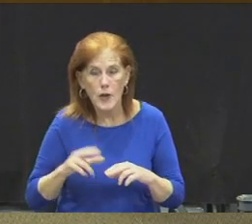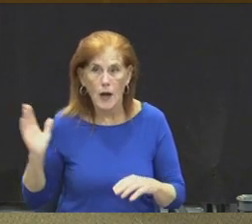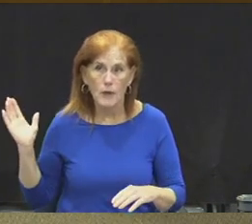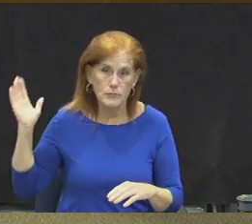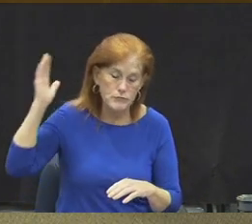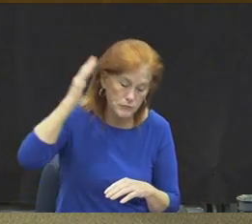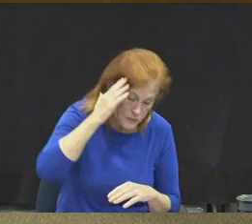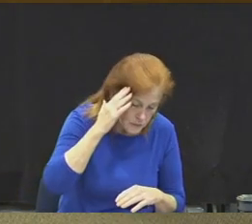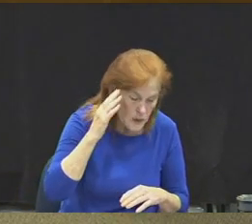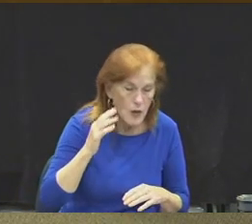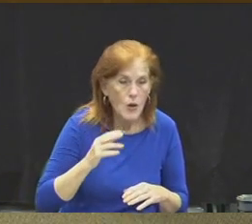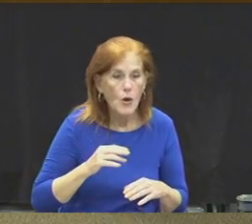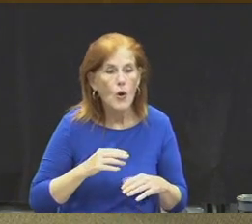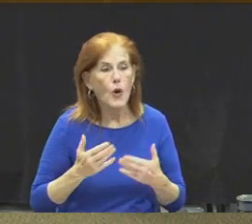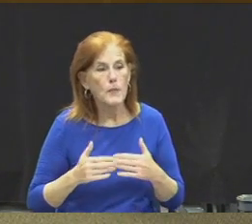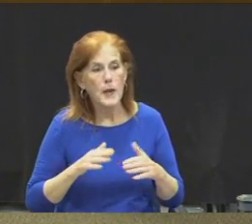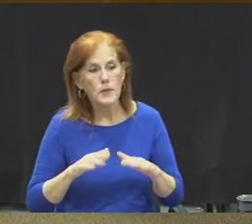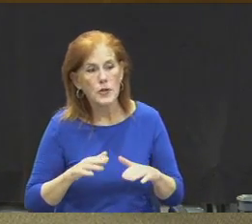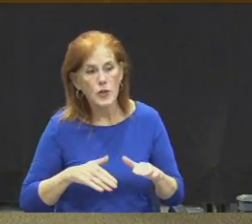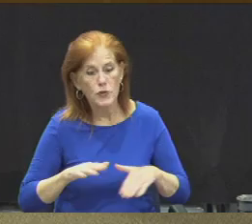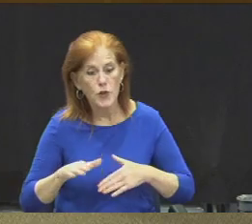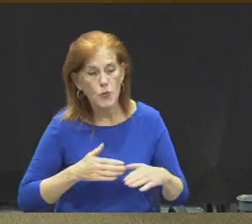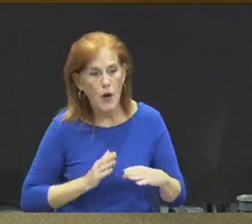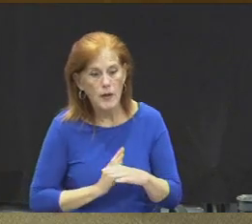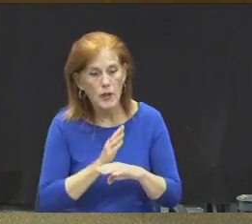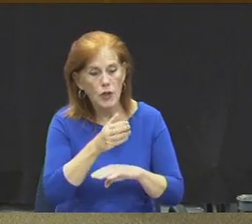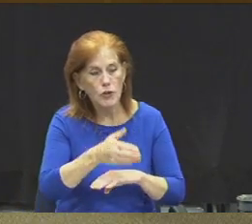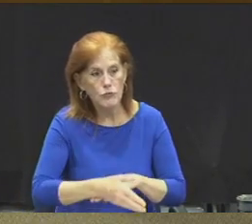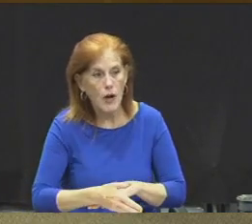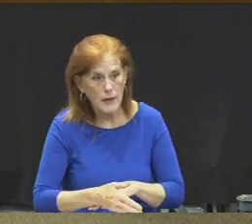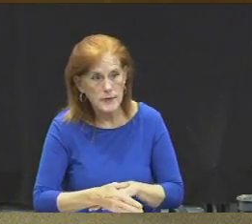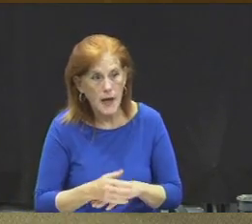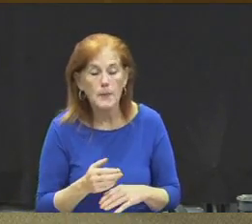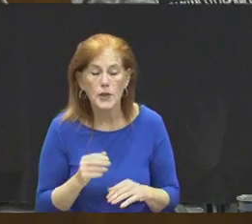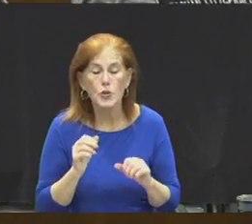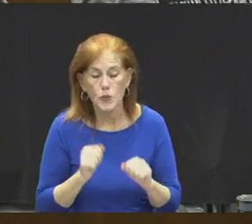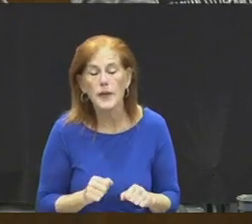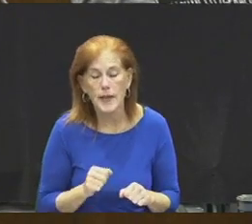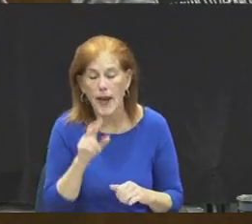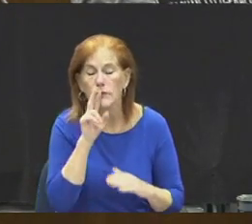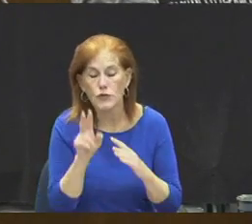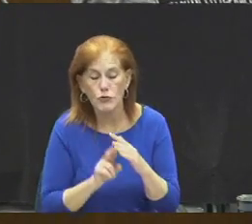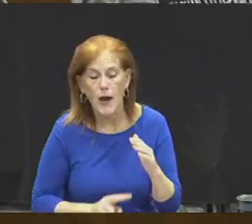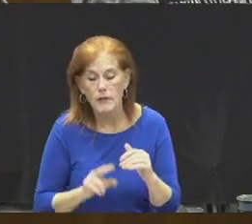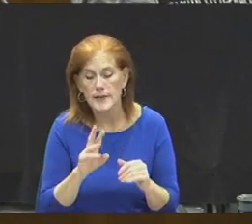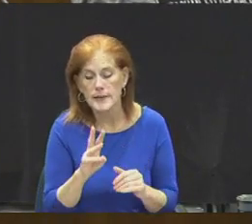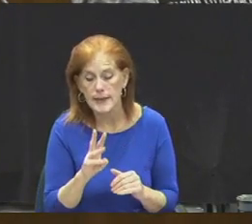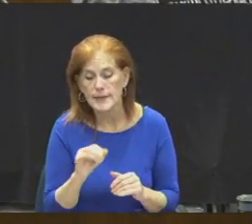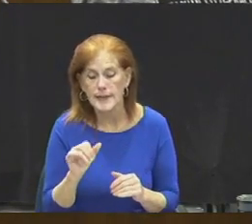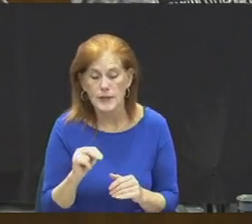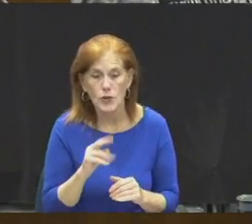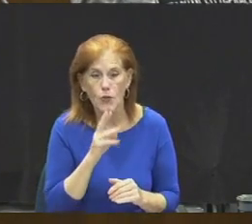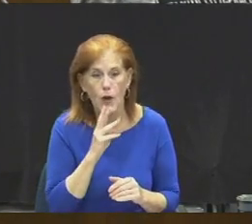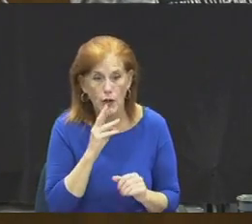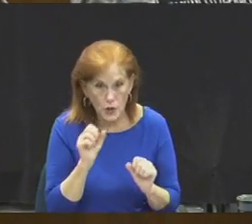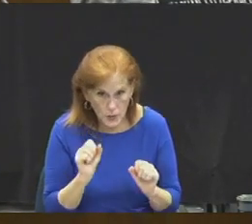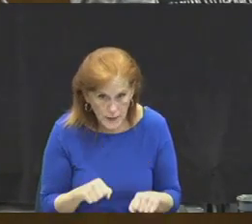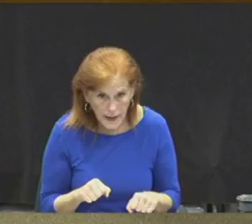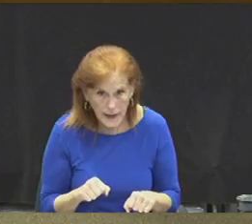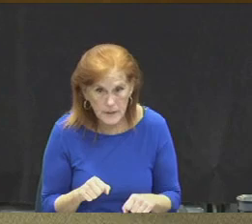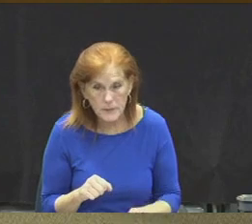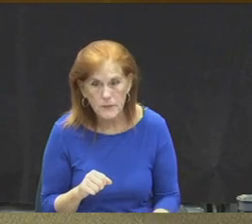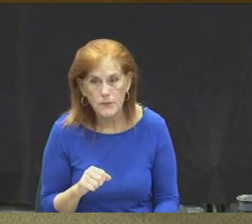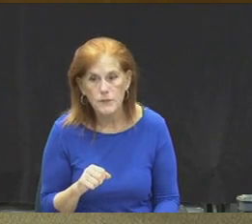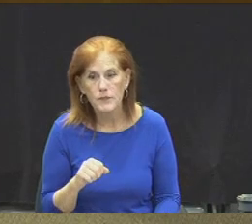across with your kids, and one of it, you can drown in 6 inches of water. Like Right. I just want to say, we